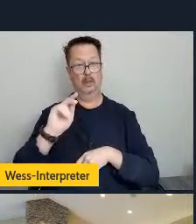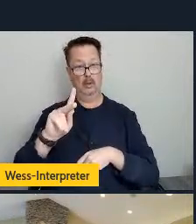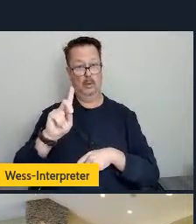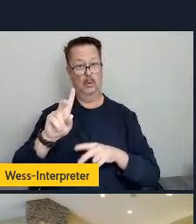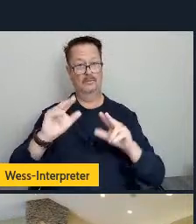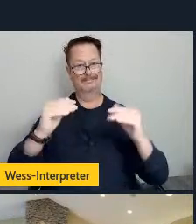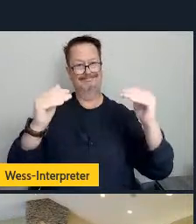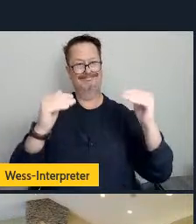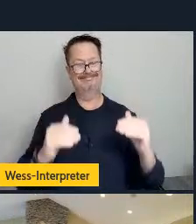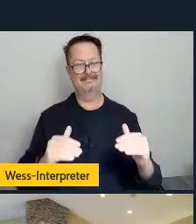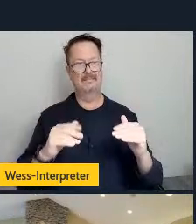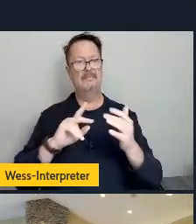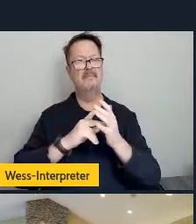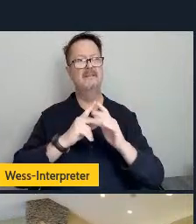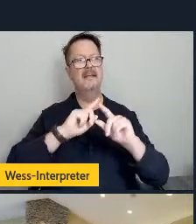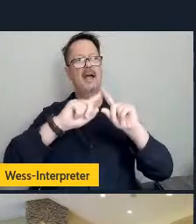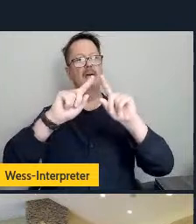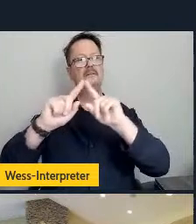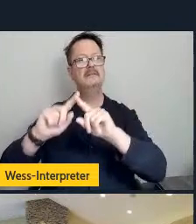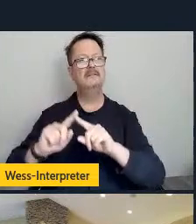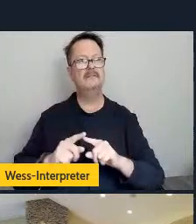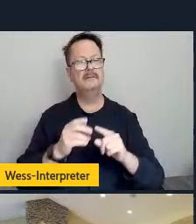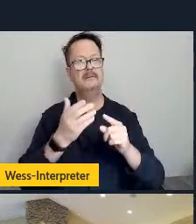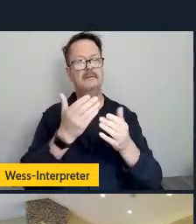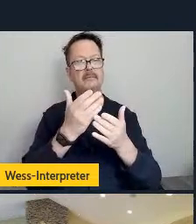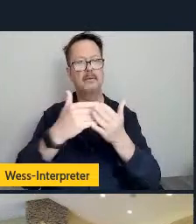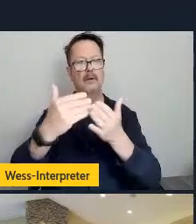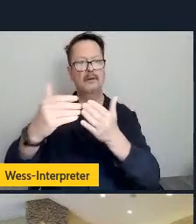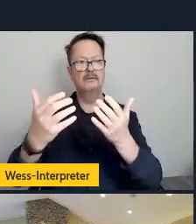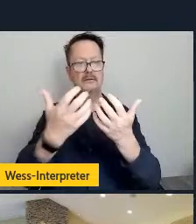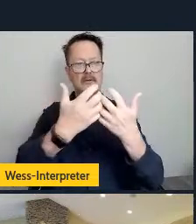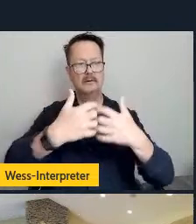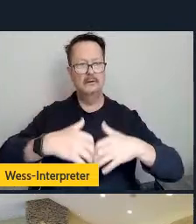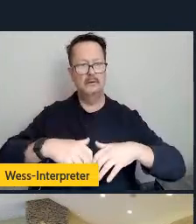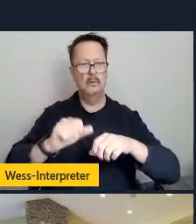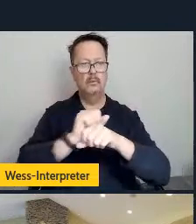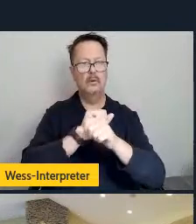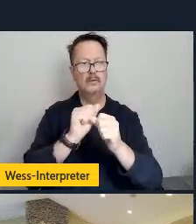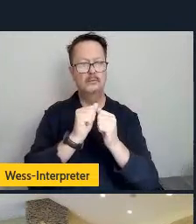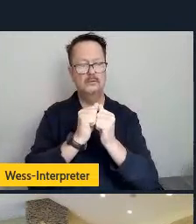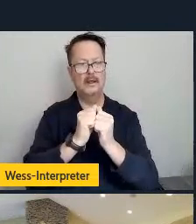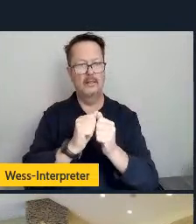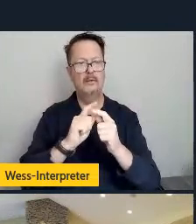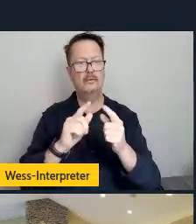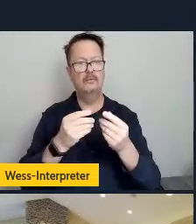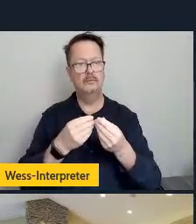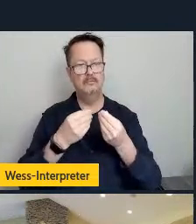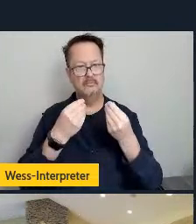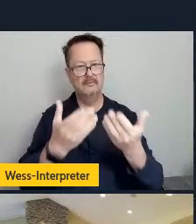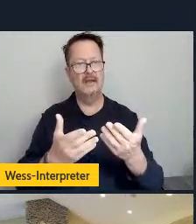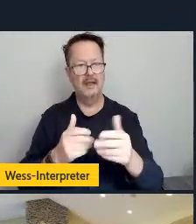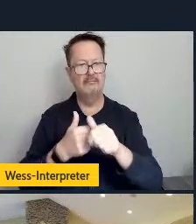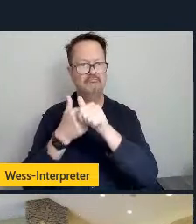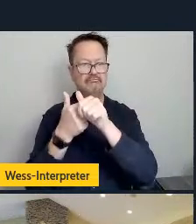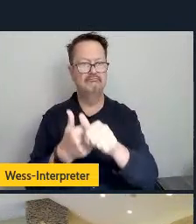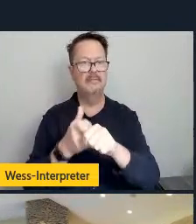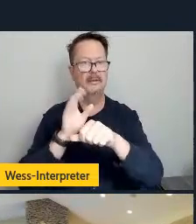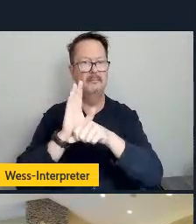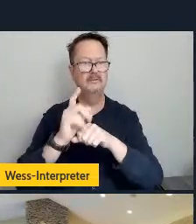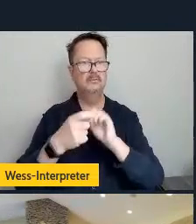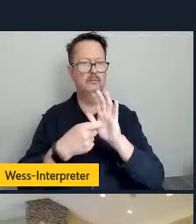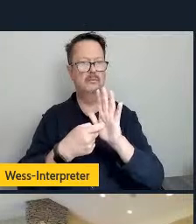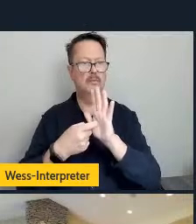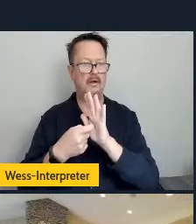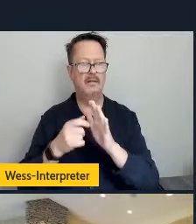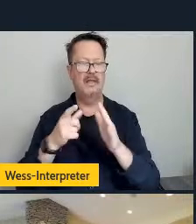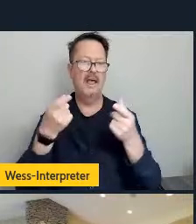how multiple components work together and communicate between them to deliver against the business requirement. And that is something that business